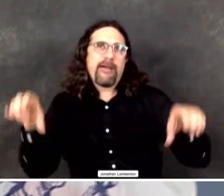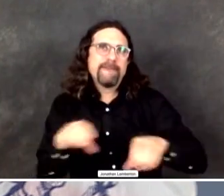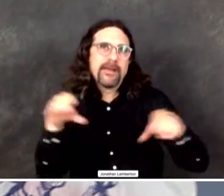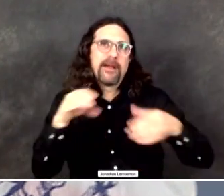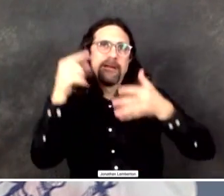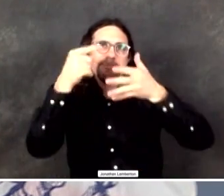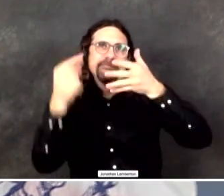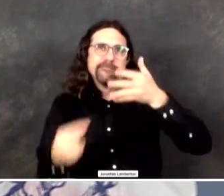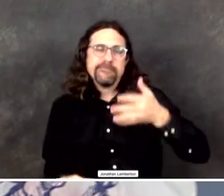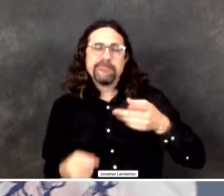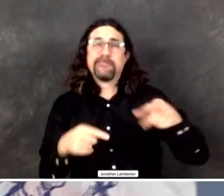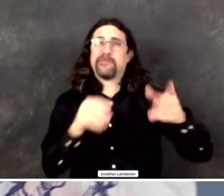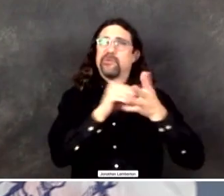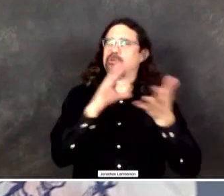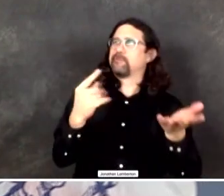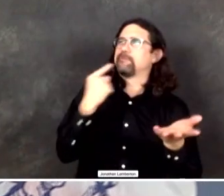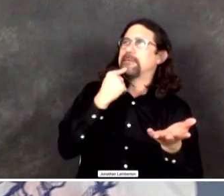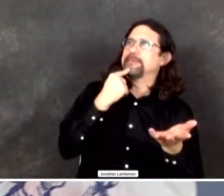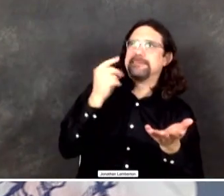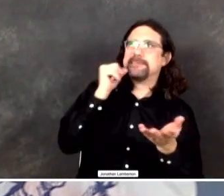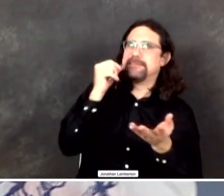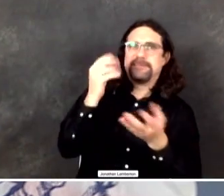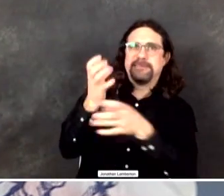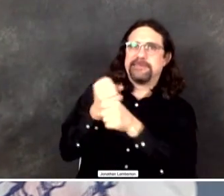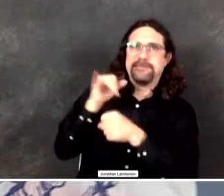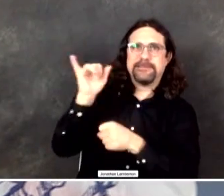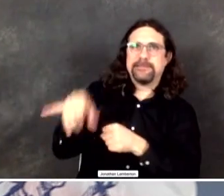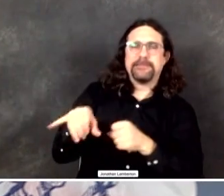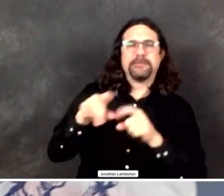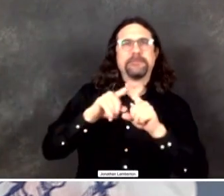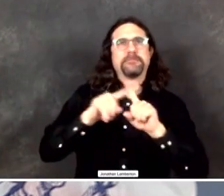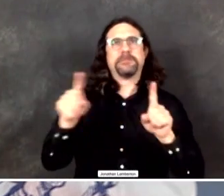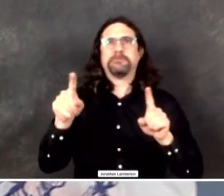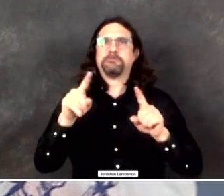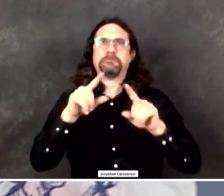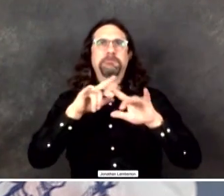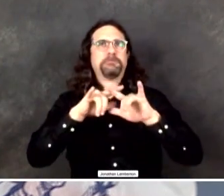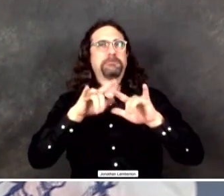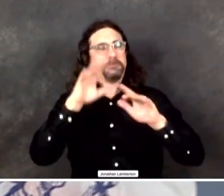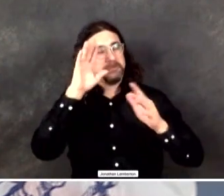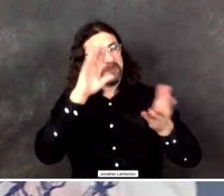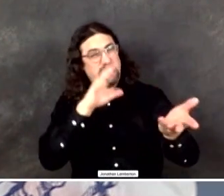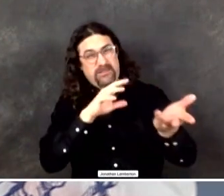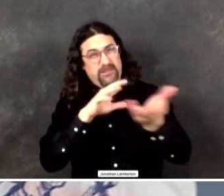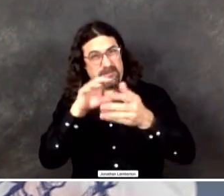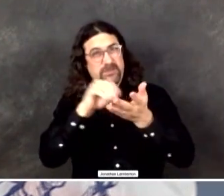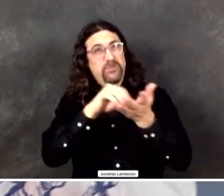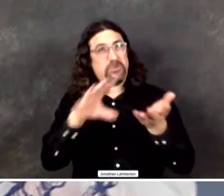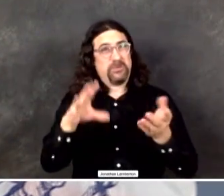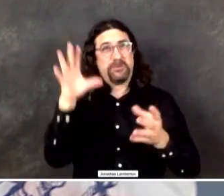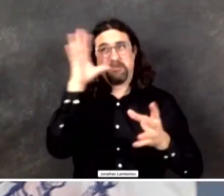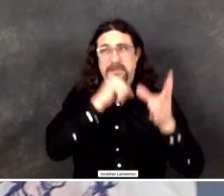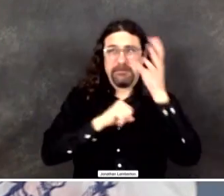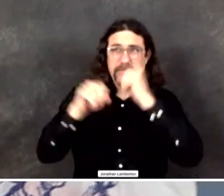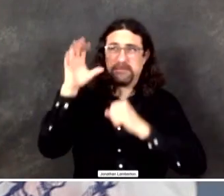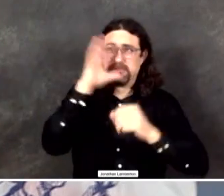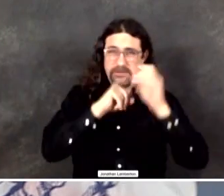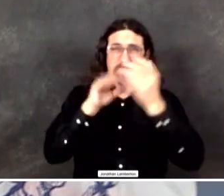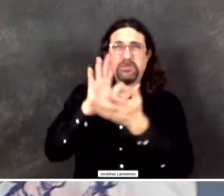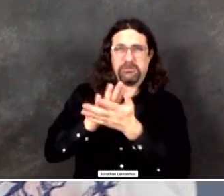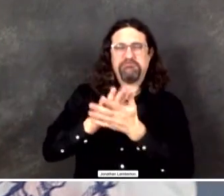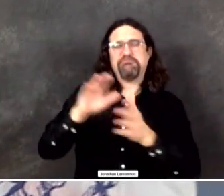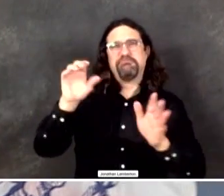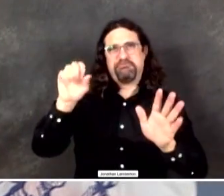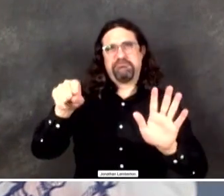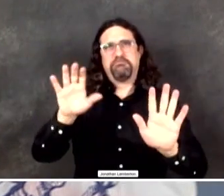this strategy of social distancing and shelter in place, keeping that going and deepening that is the best way forward